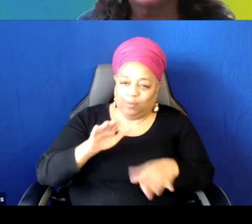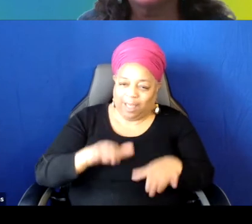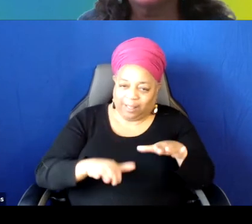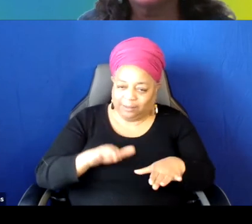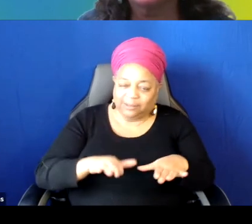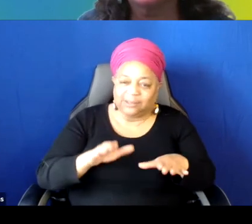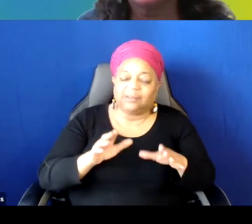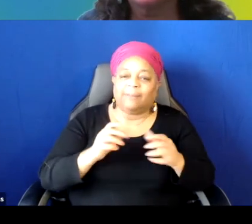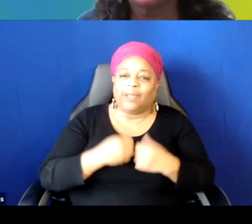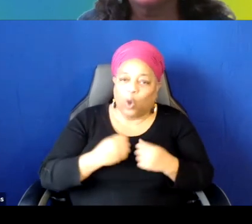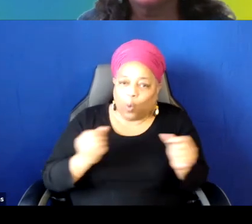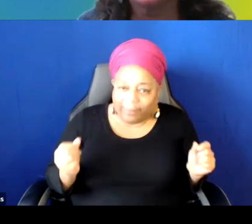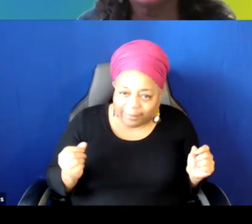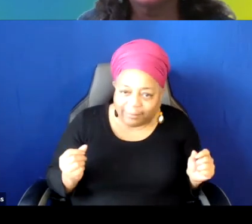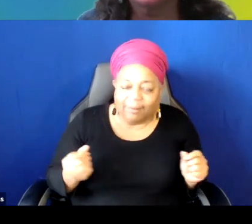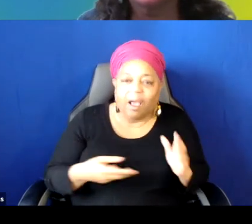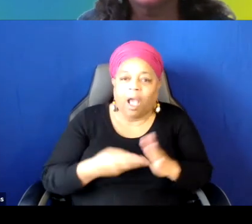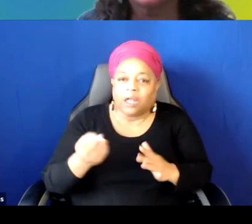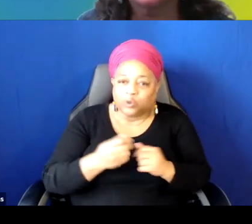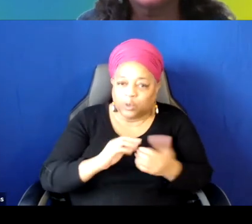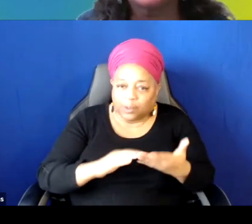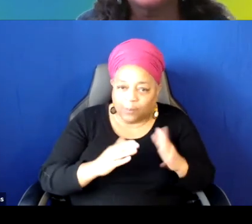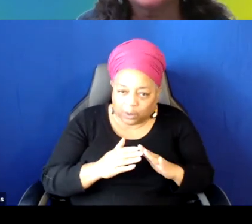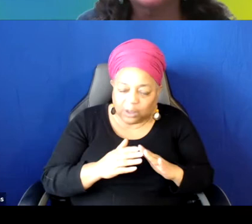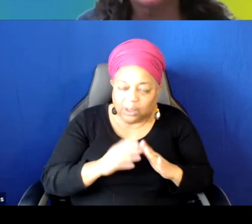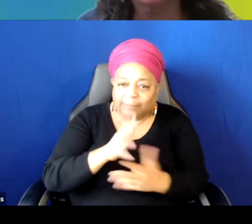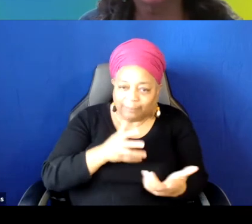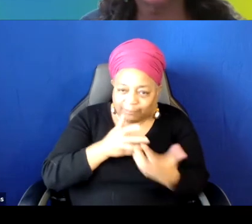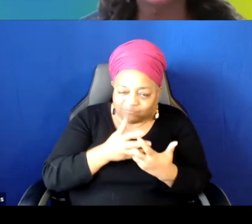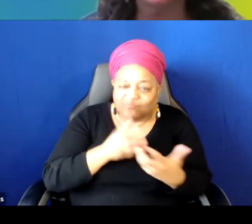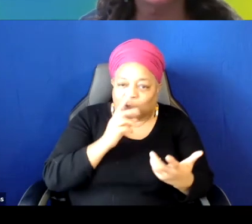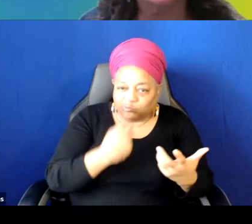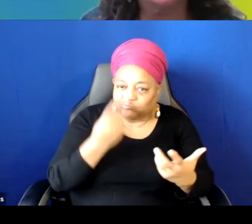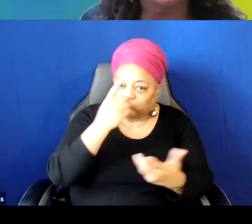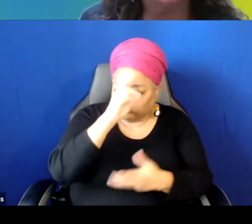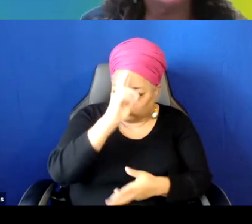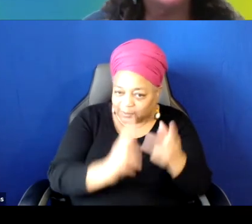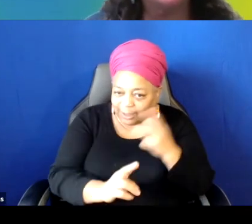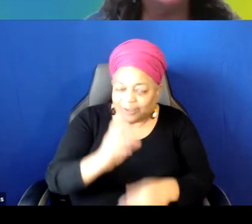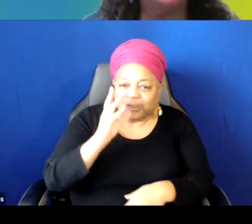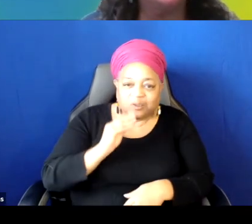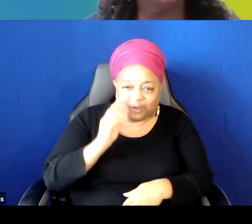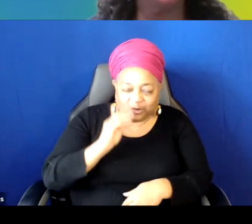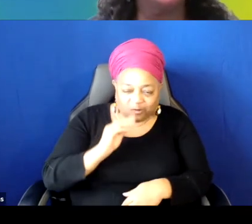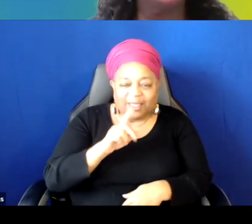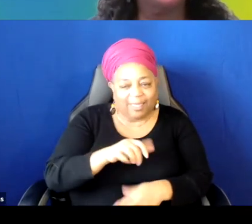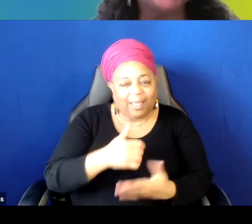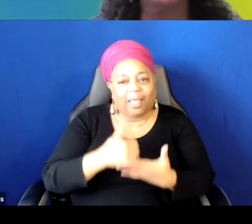honest with community, meeting them where they are, and having those hard conversations that help move our project along.